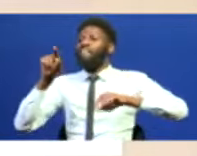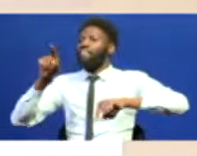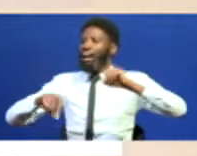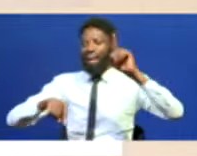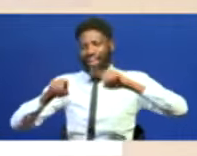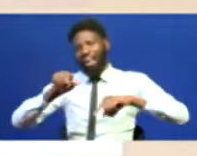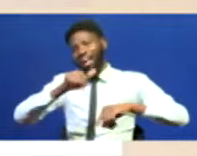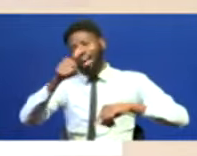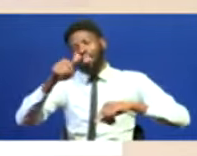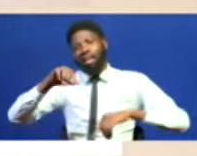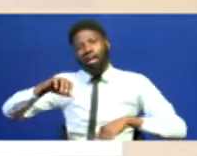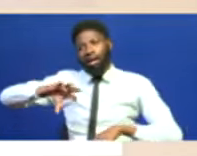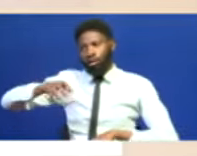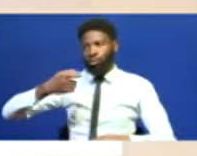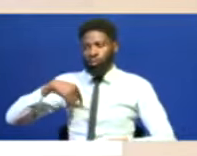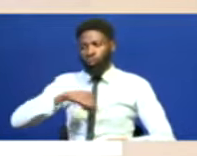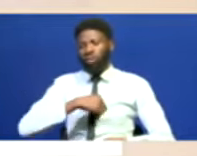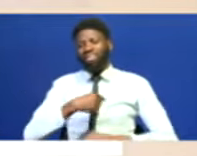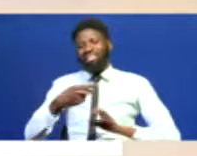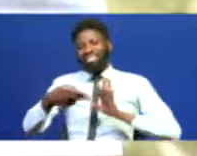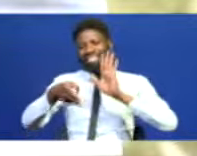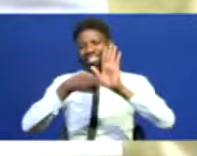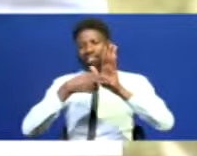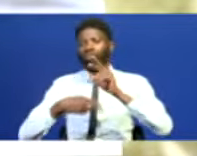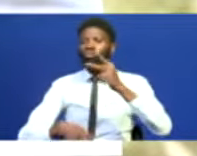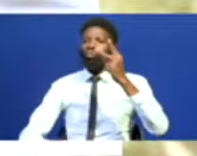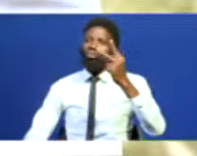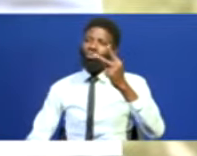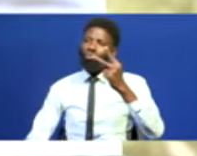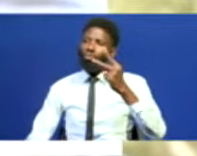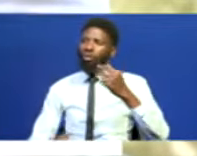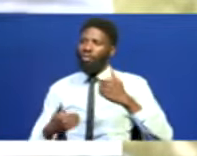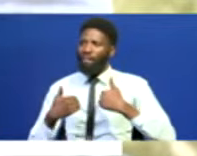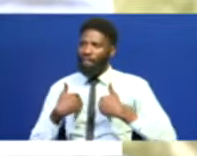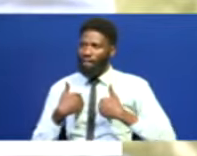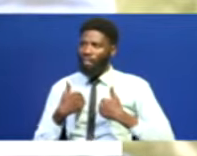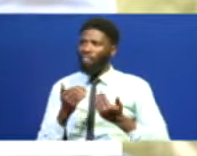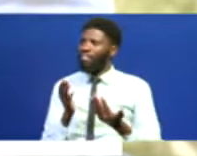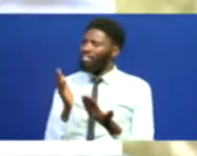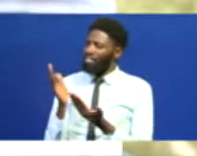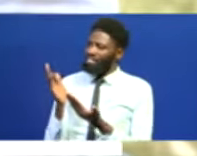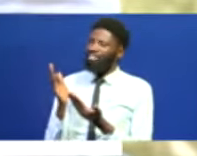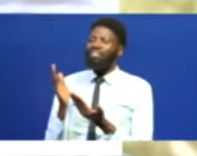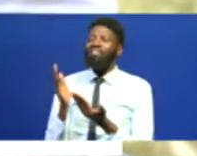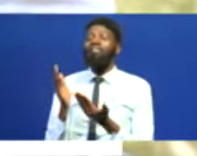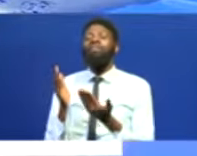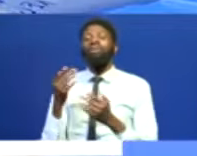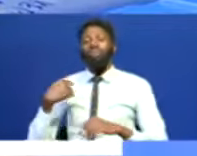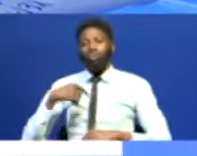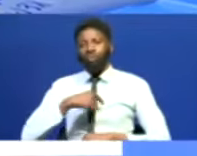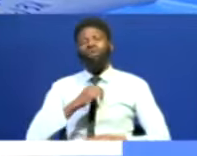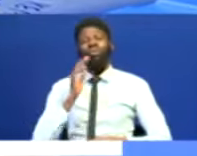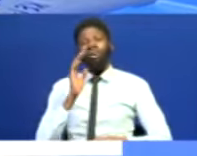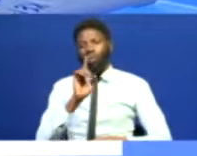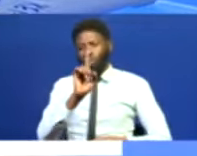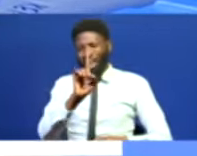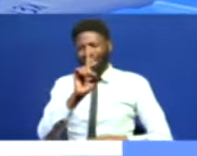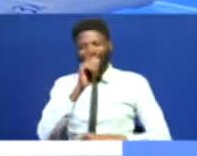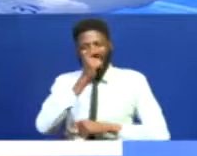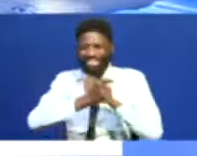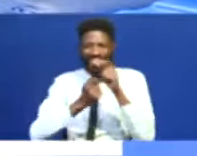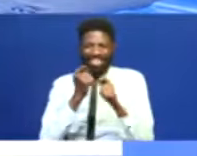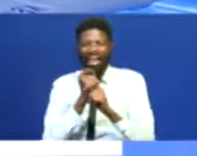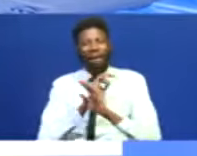two types of brands. We have Uvicol and we have Shankol, and we are going to administer one dose.